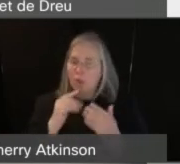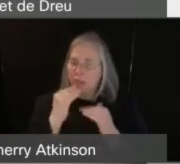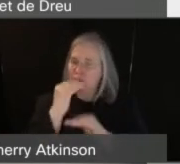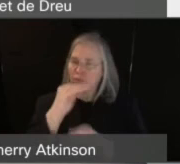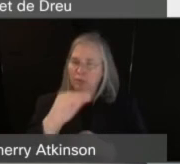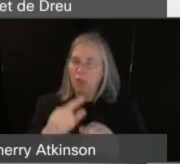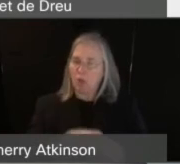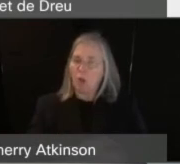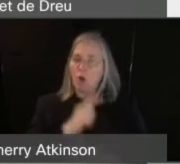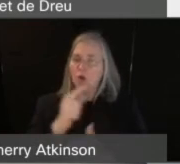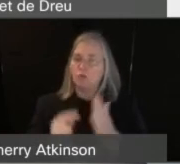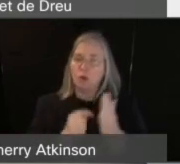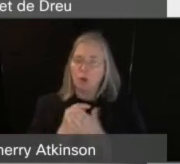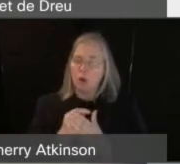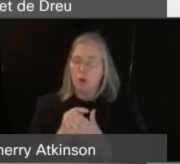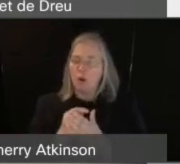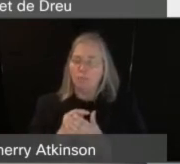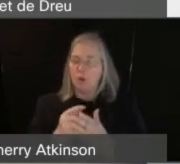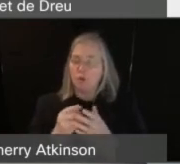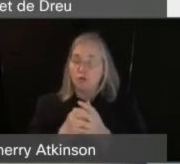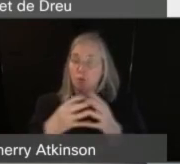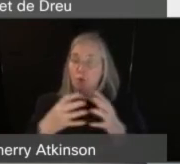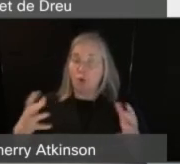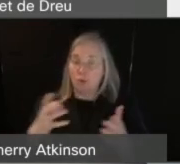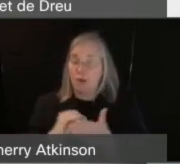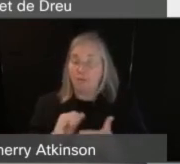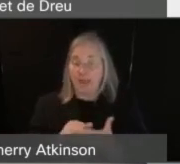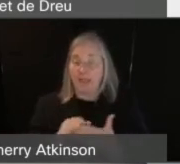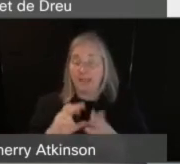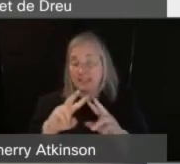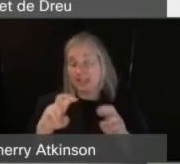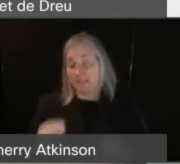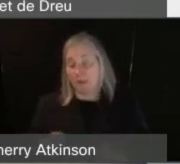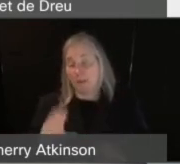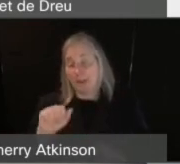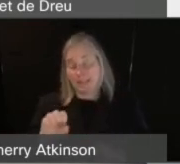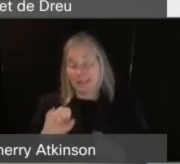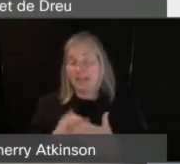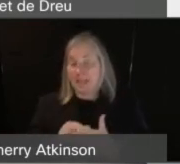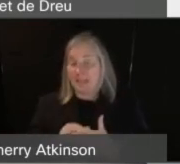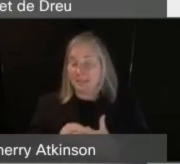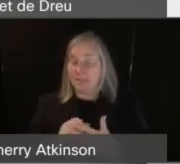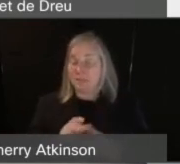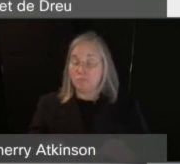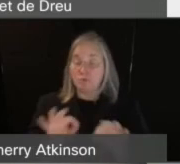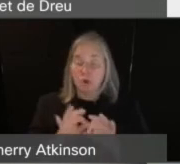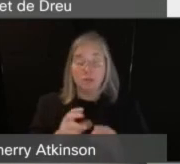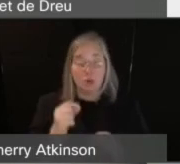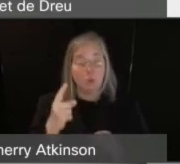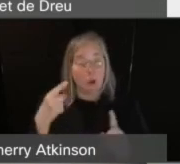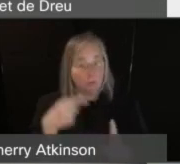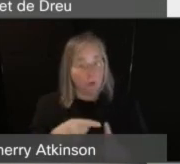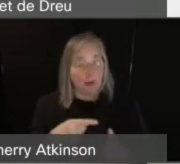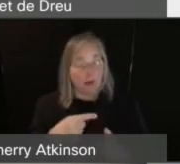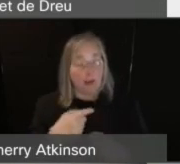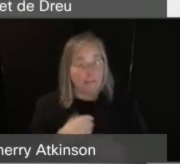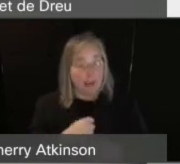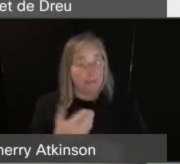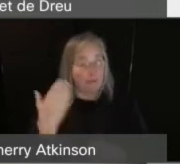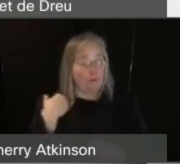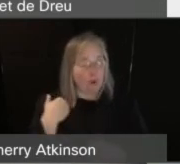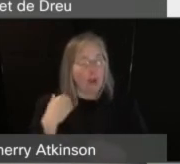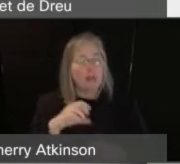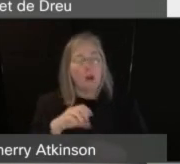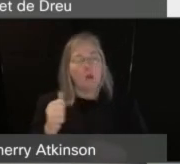base, which will remain a concern. I think the one point has been made earlier at some of the business panel discussion and other places about the